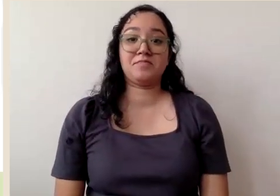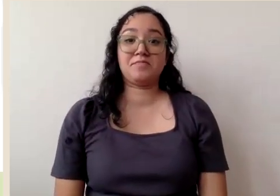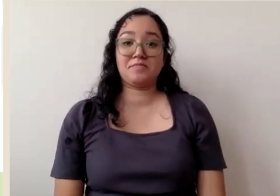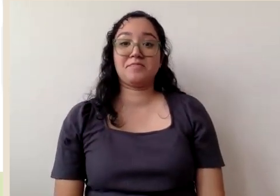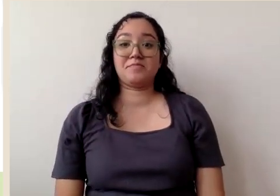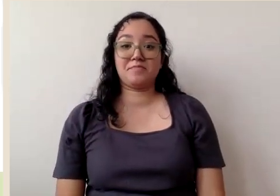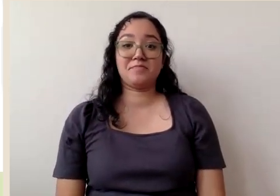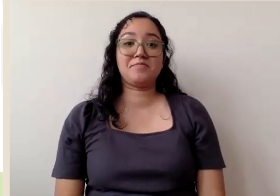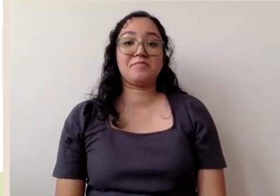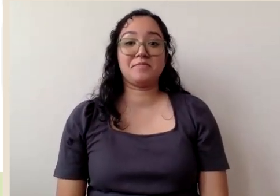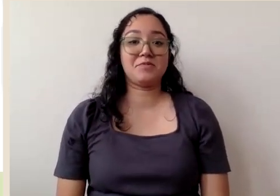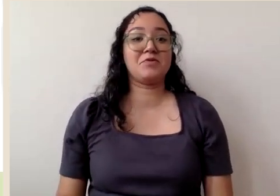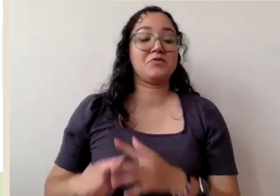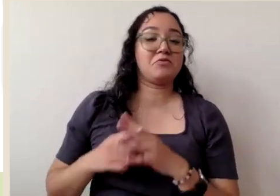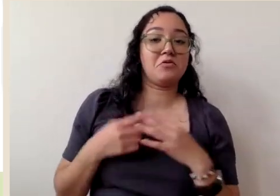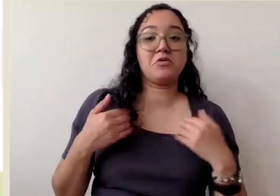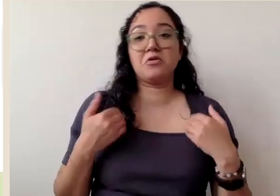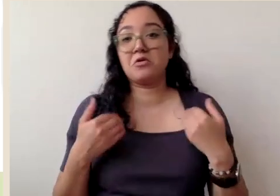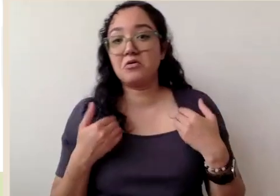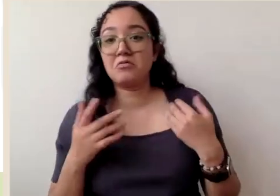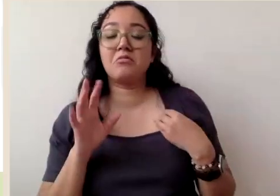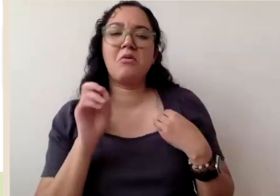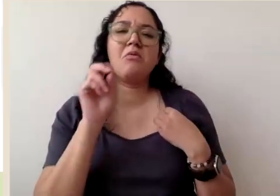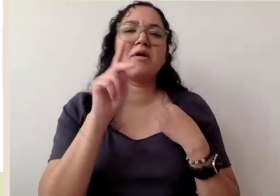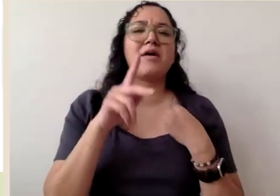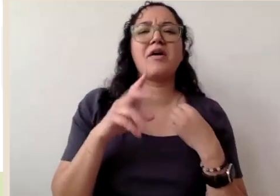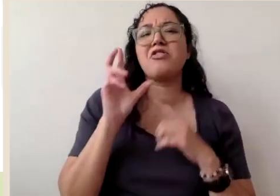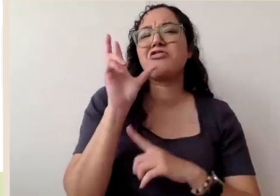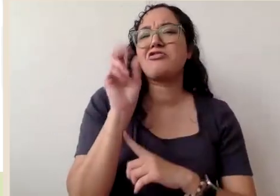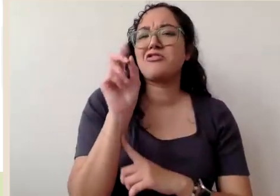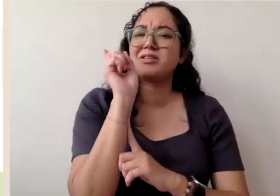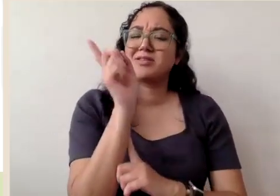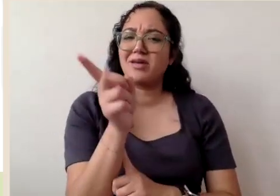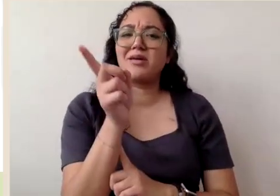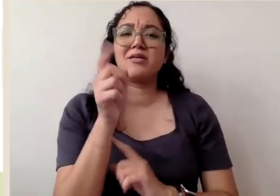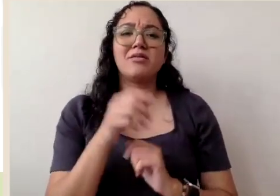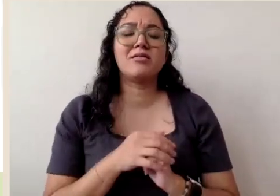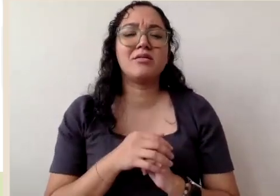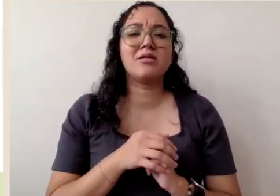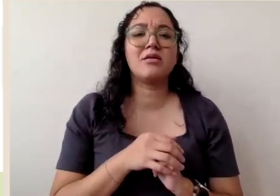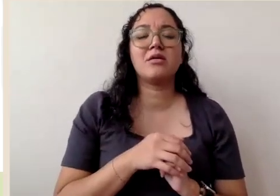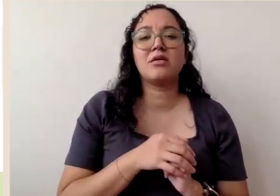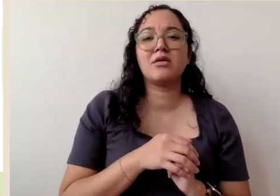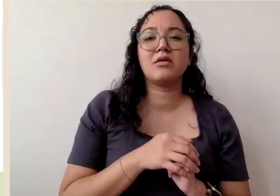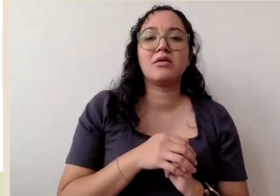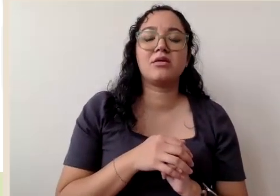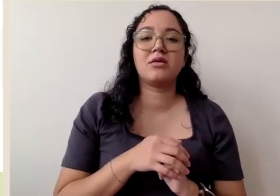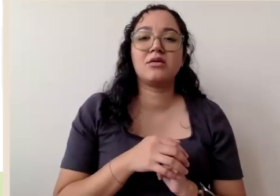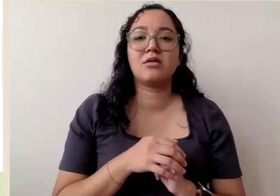Starting even younger. Okay, let's give it about 30 seconds.